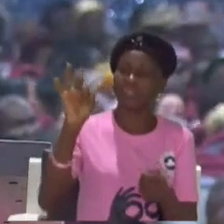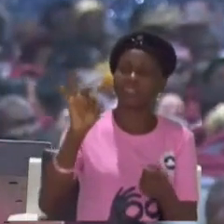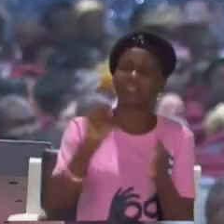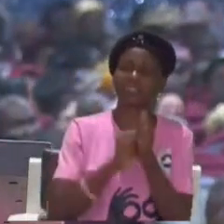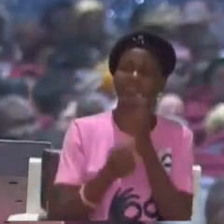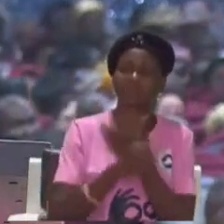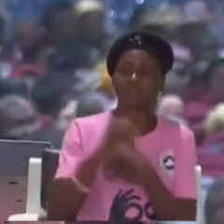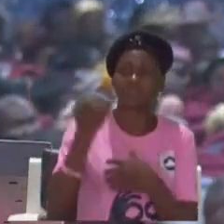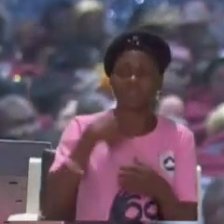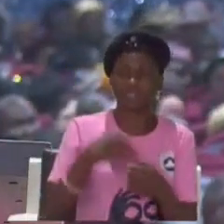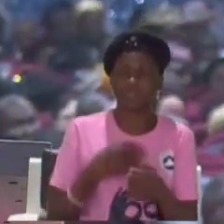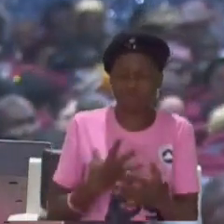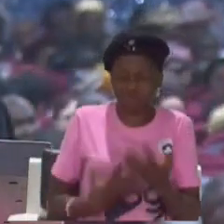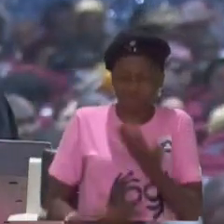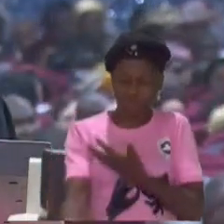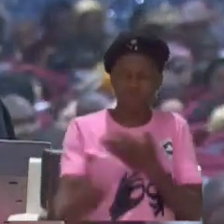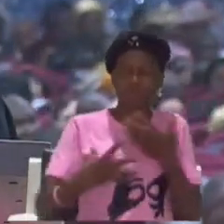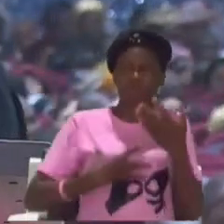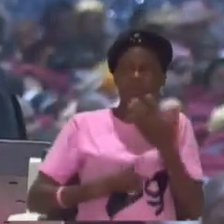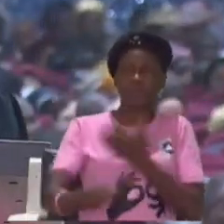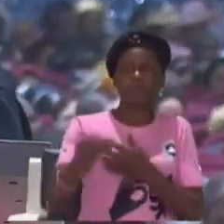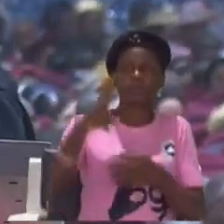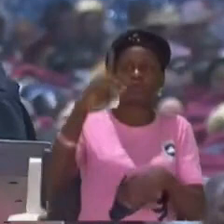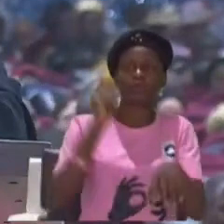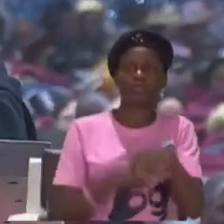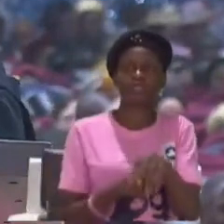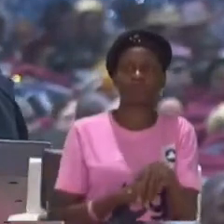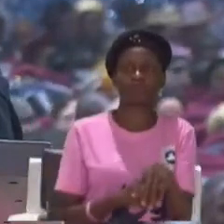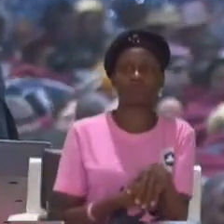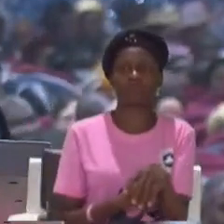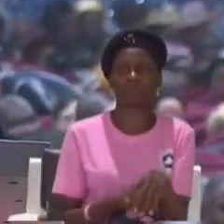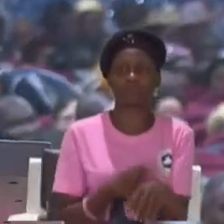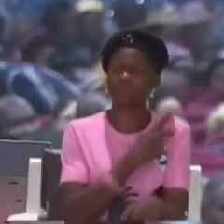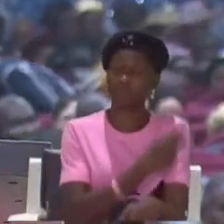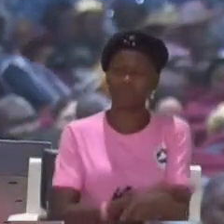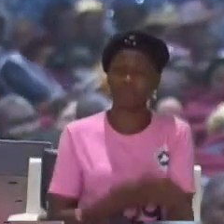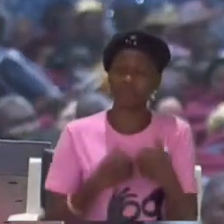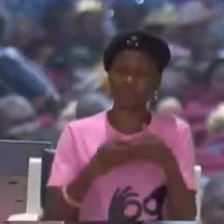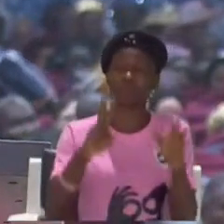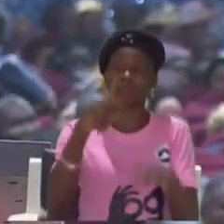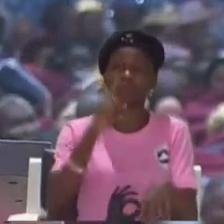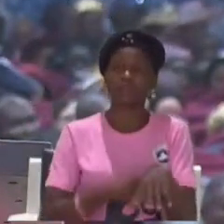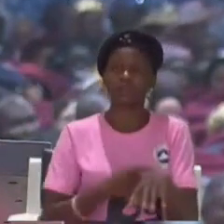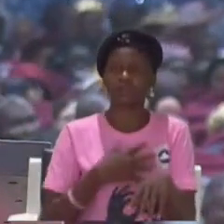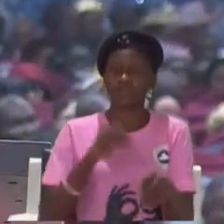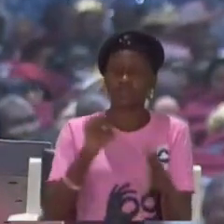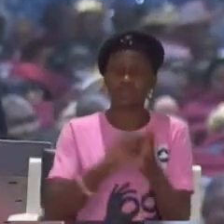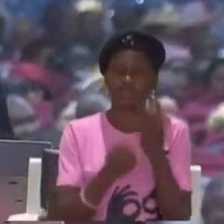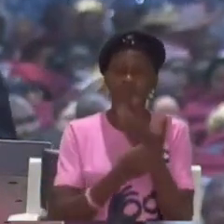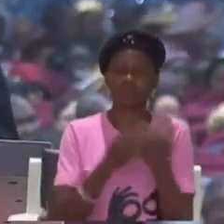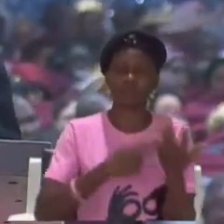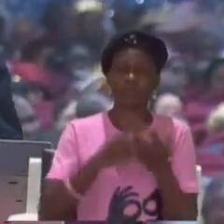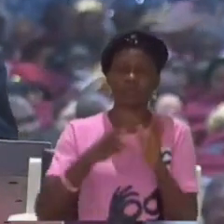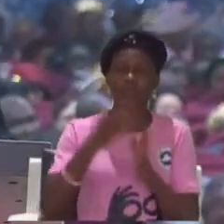had 2 miscarriages. So, at the September Holy Ghost service in